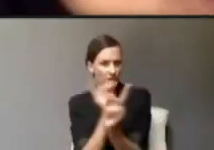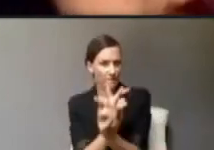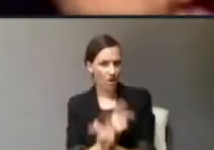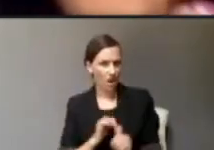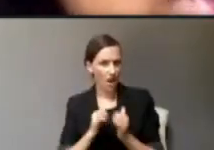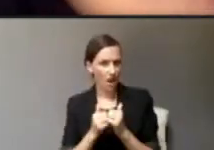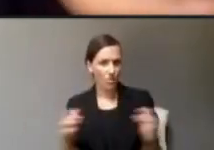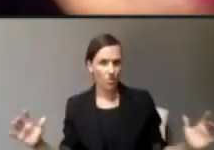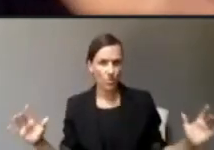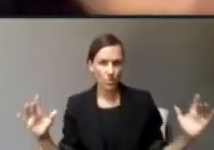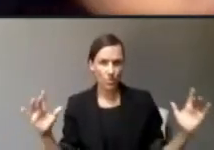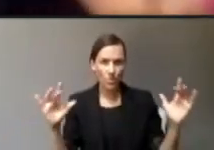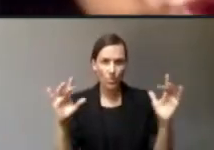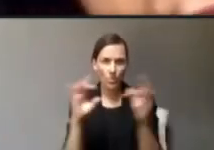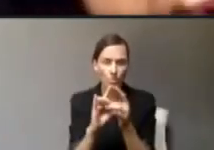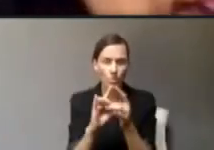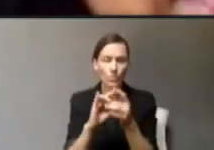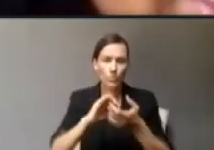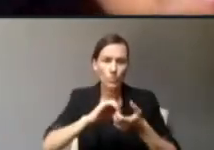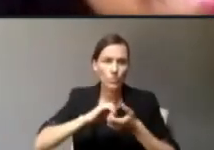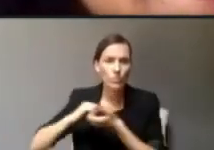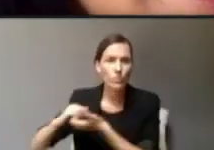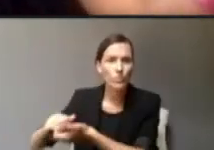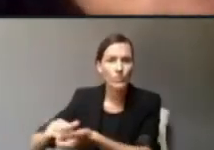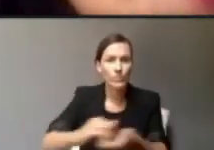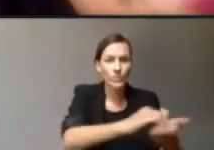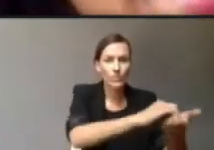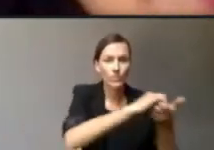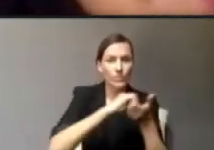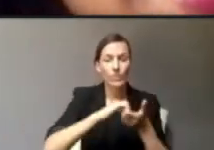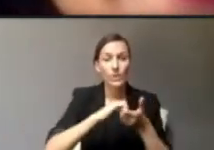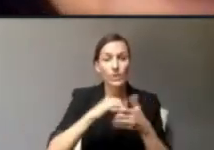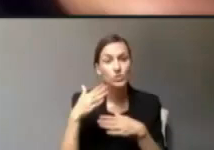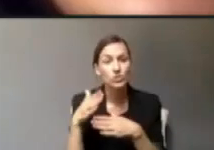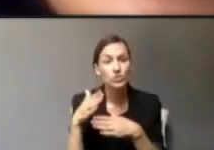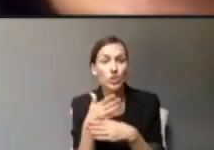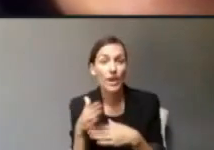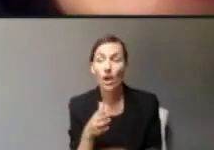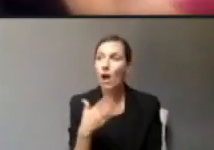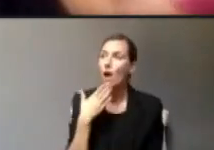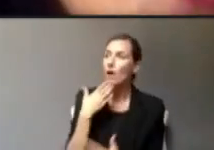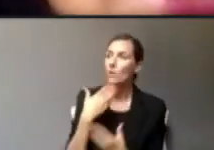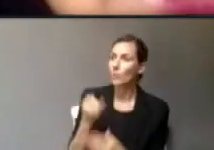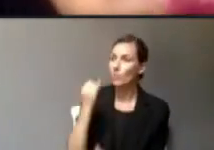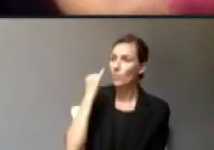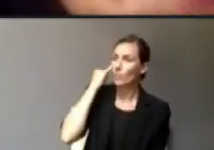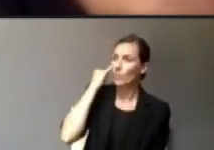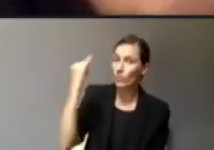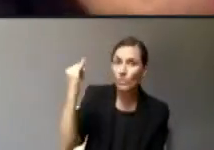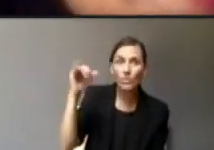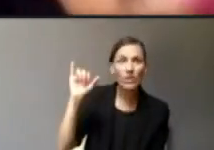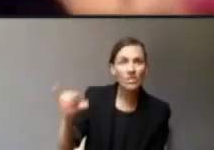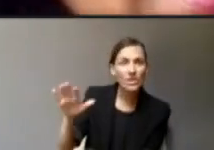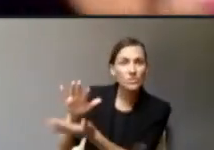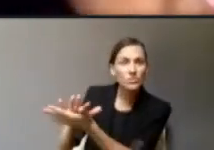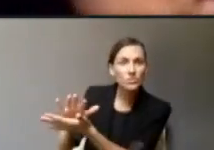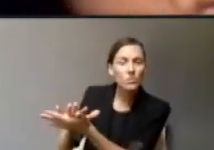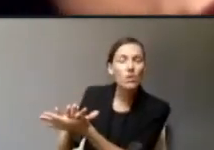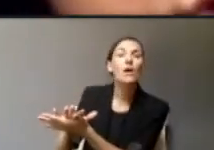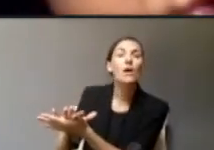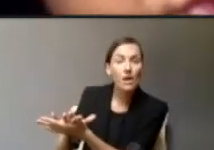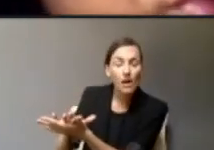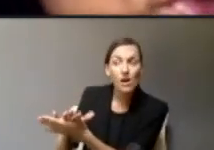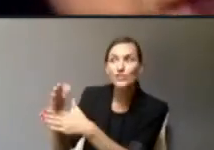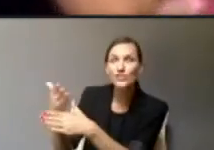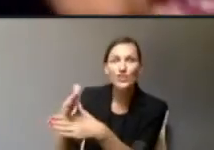we can share some of what we're doing. And that way it's, if somebody has a good idea in one school, we want to make sure that it's shared